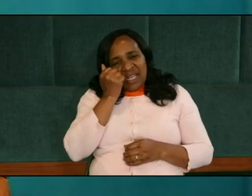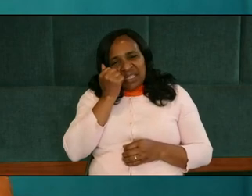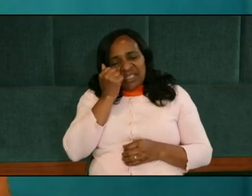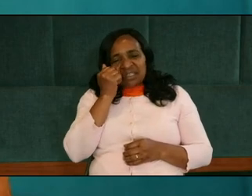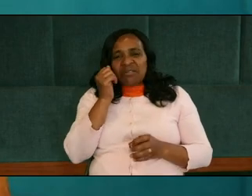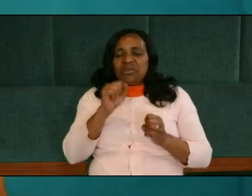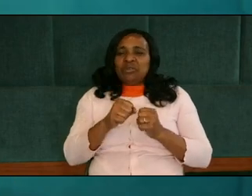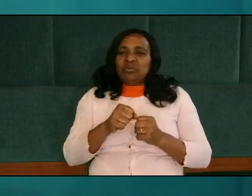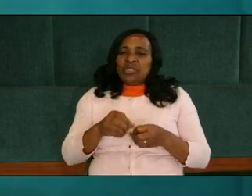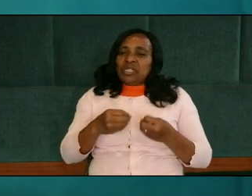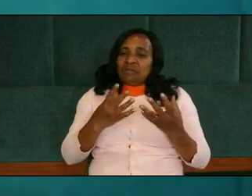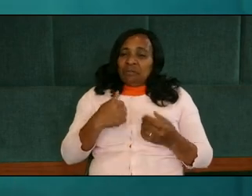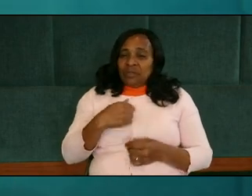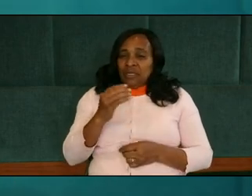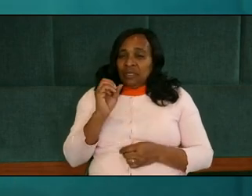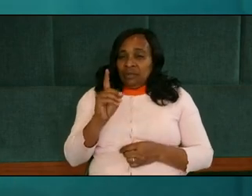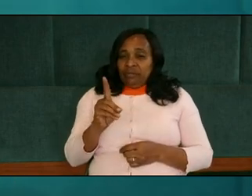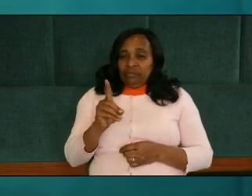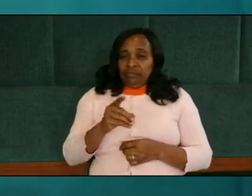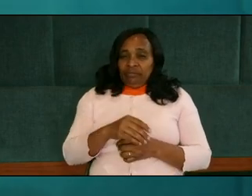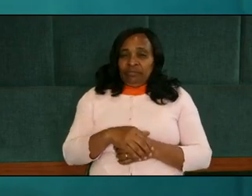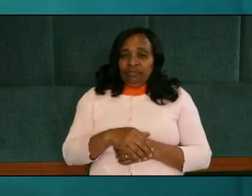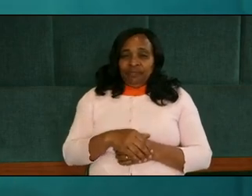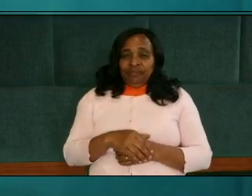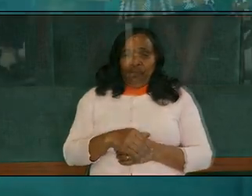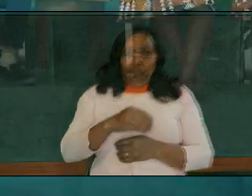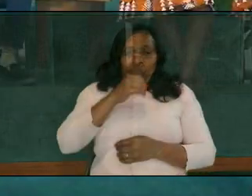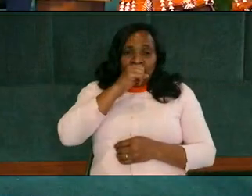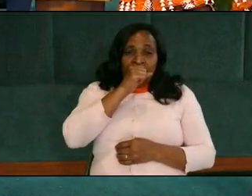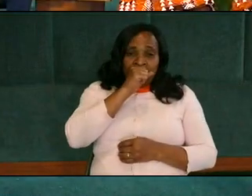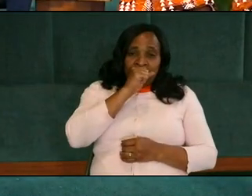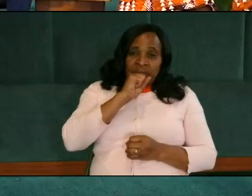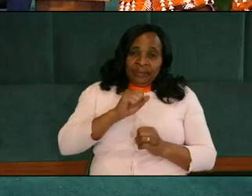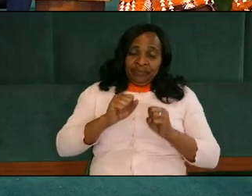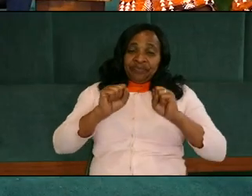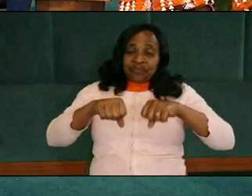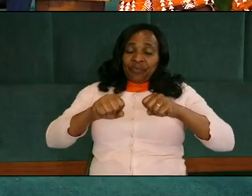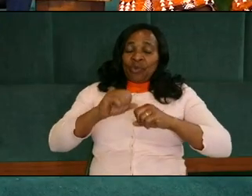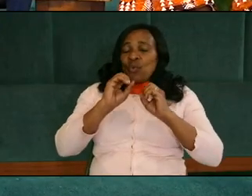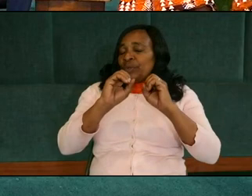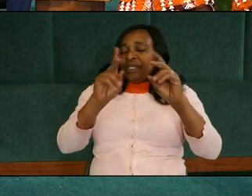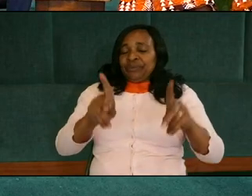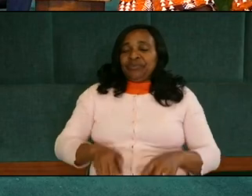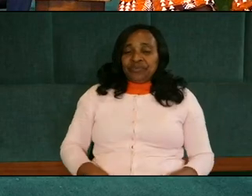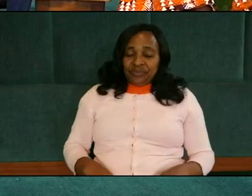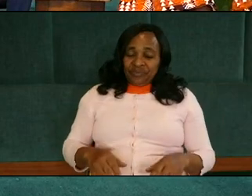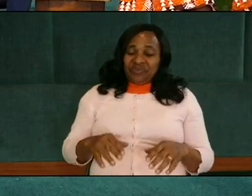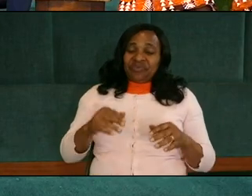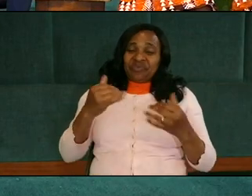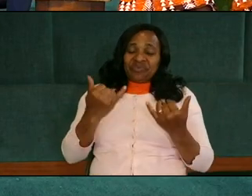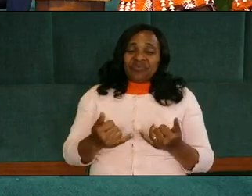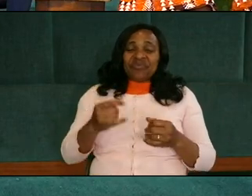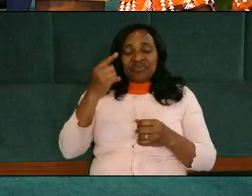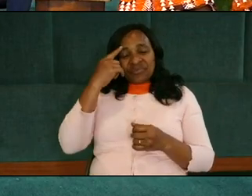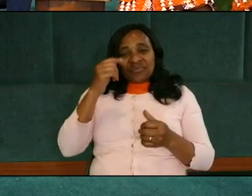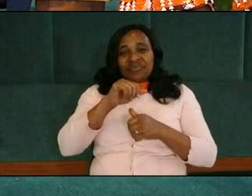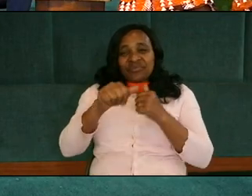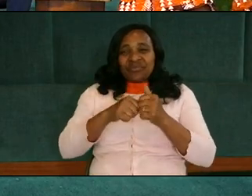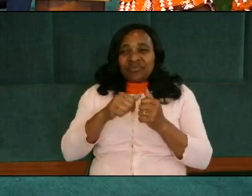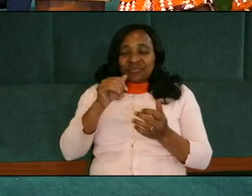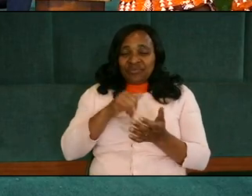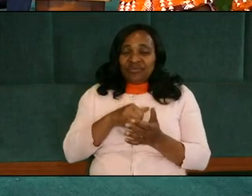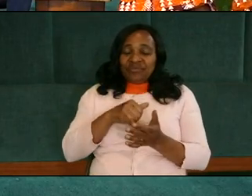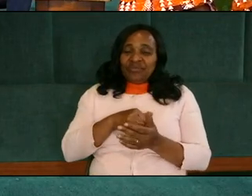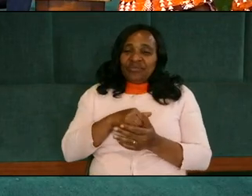D. Wow. Okay. Now that I think about it, I also have layers of